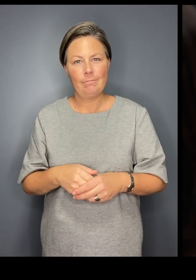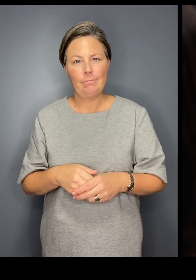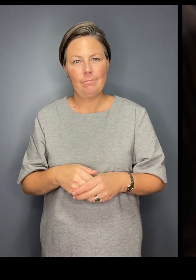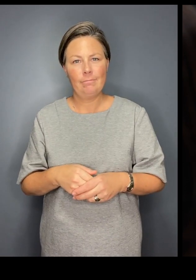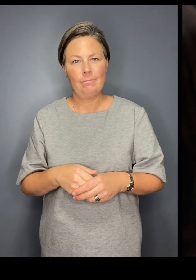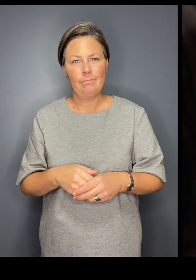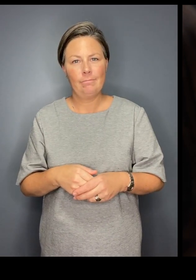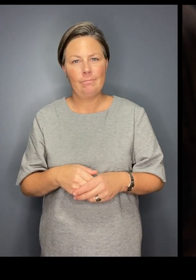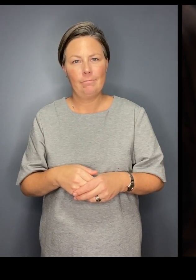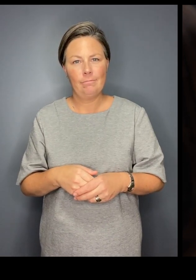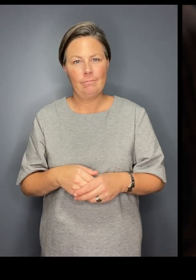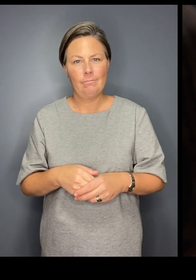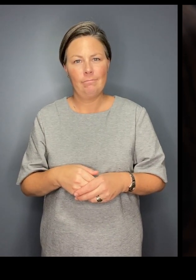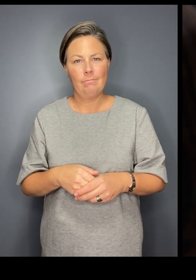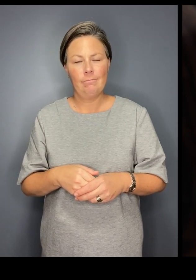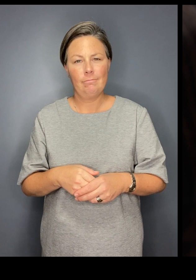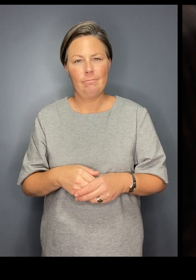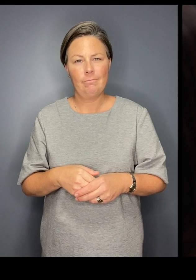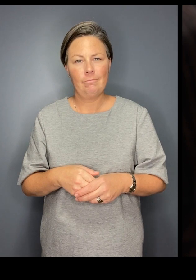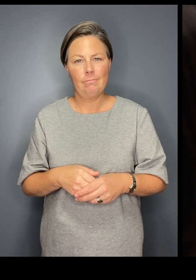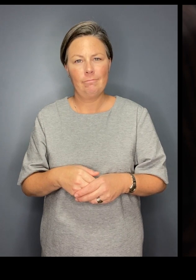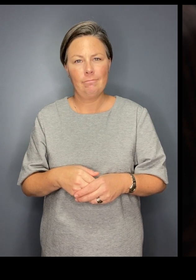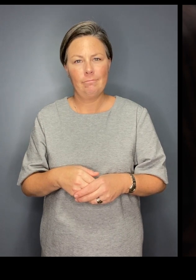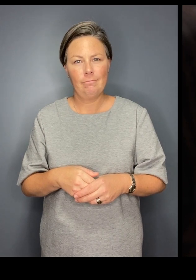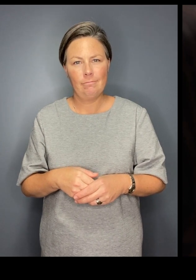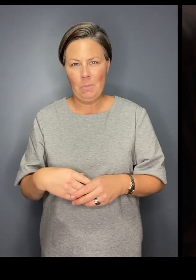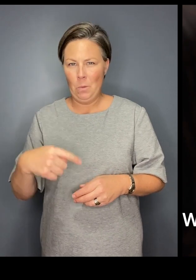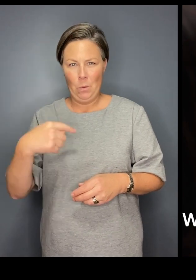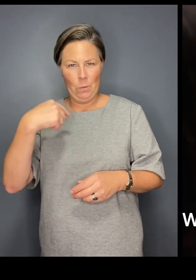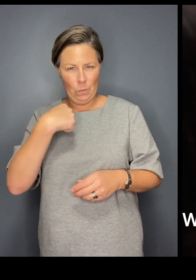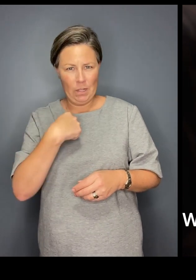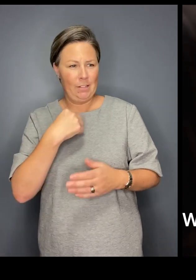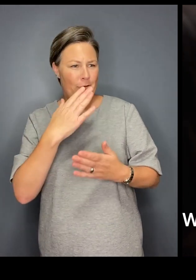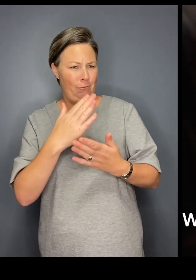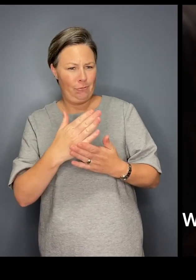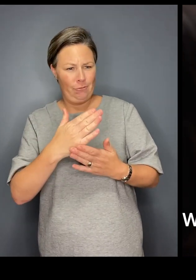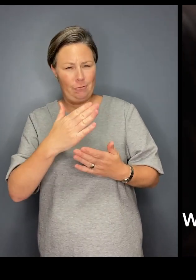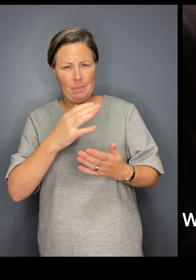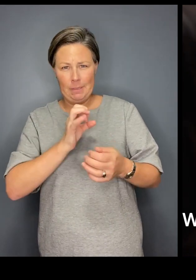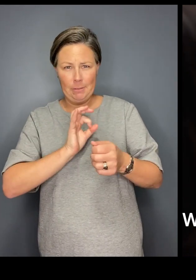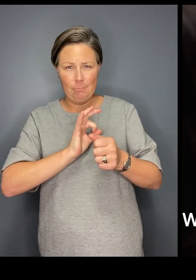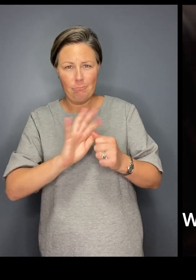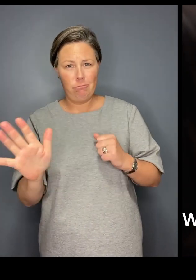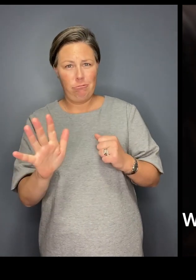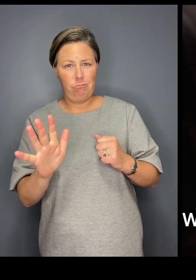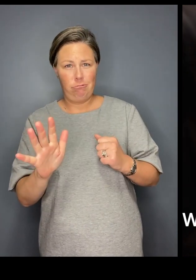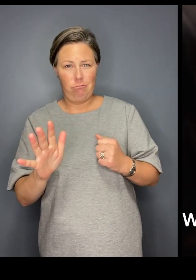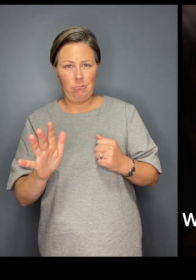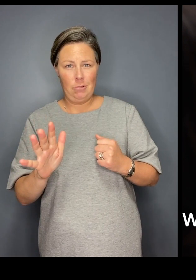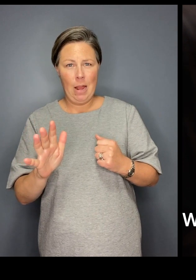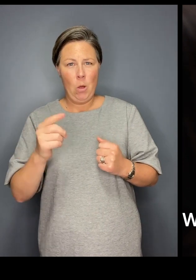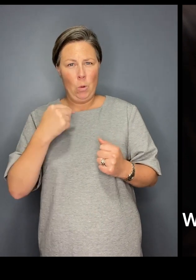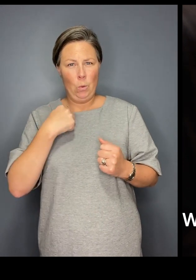aspects of our lives. We have much